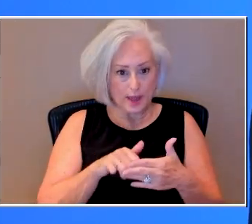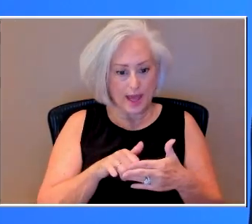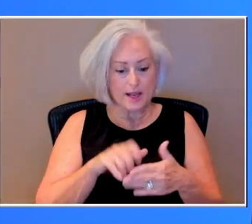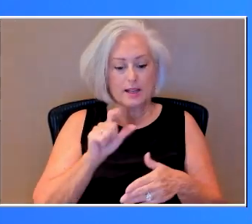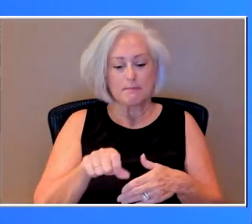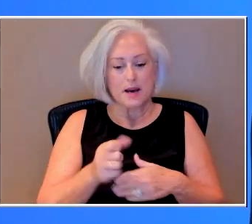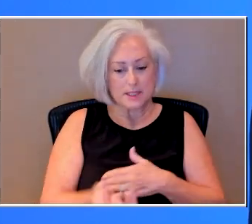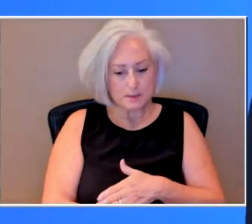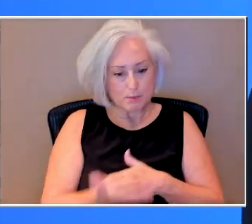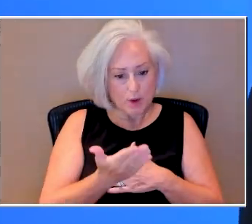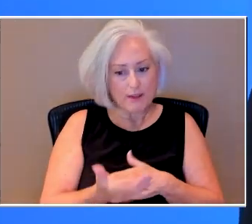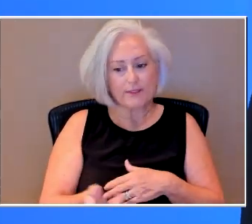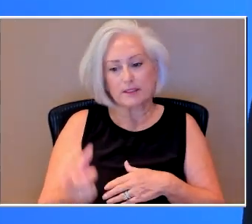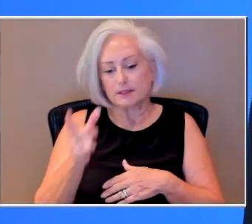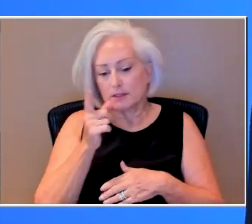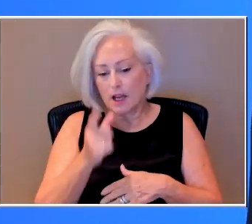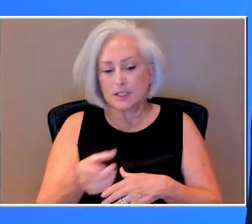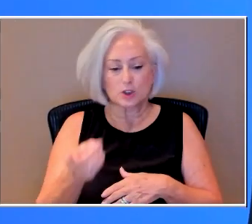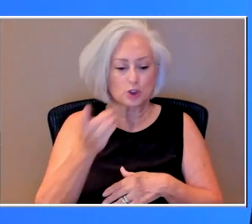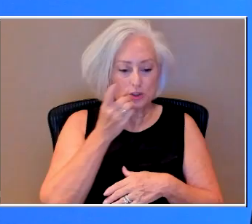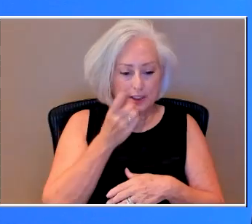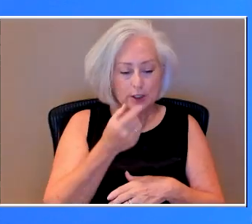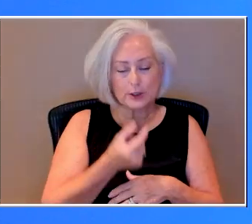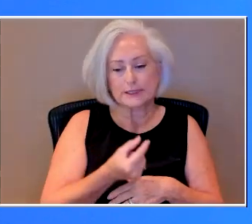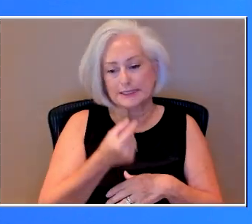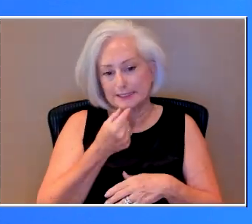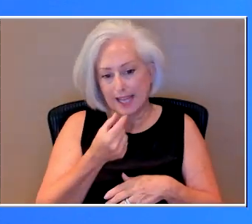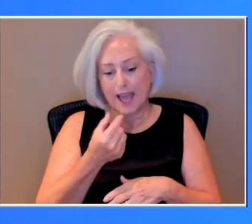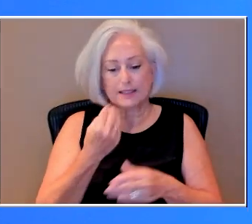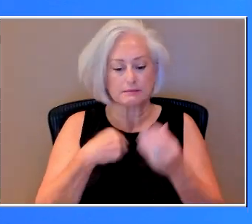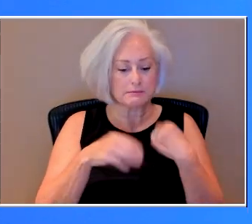lunch, you have to have snacks in between. So making sure they